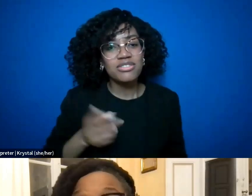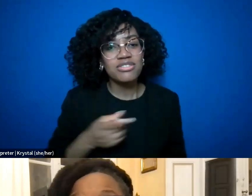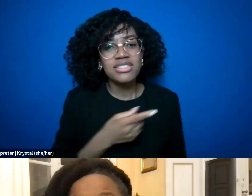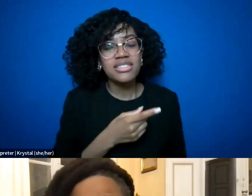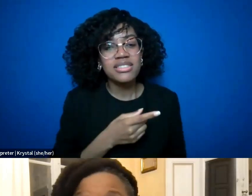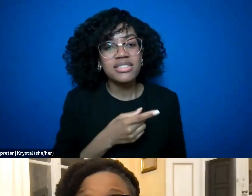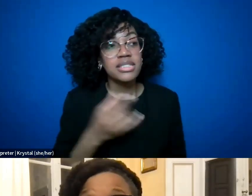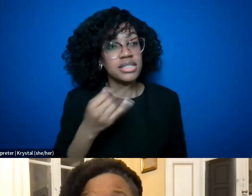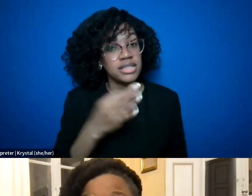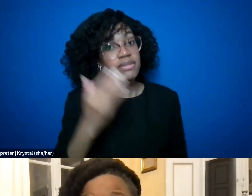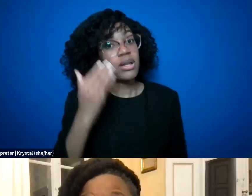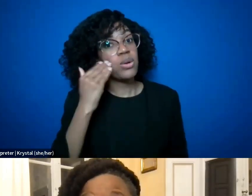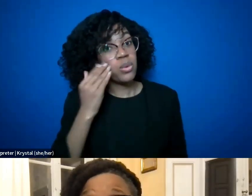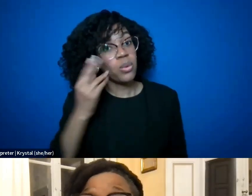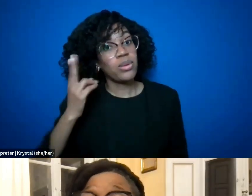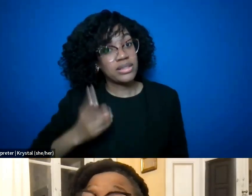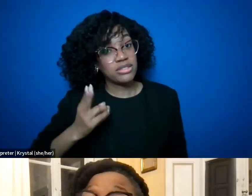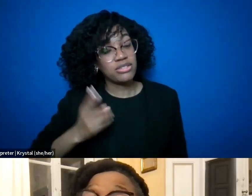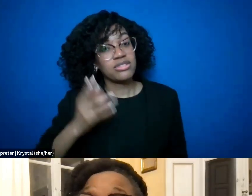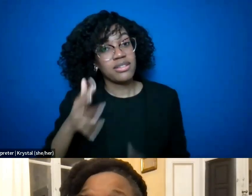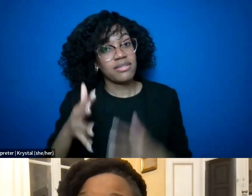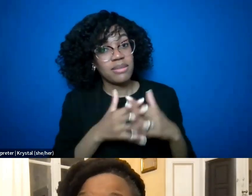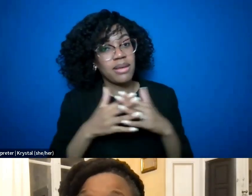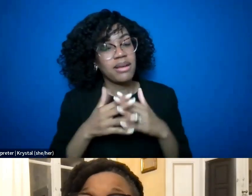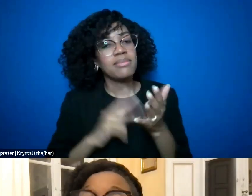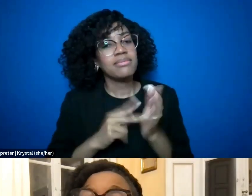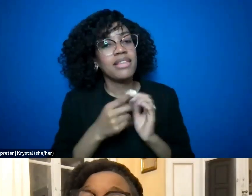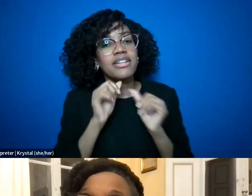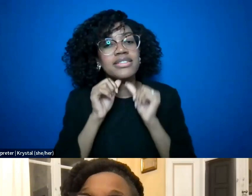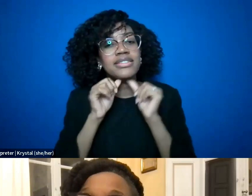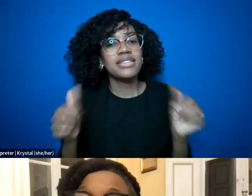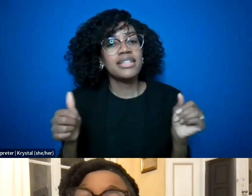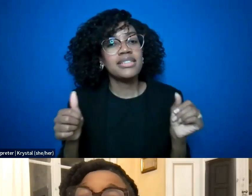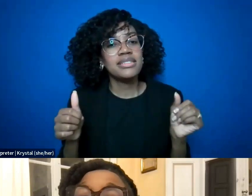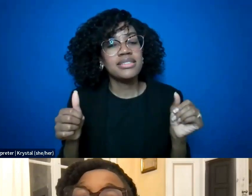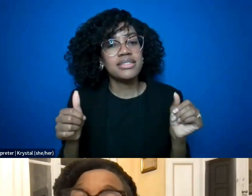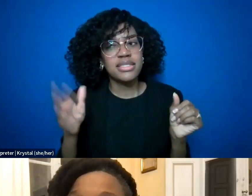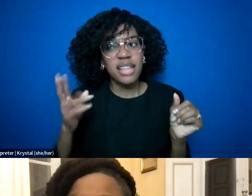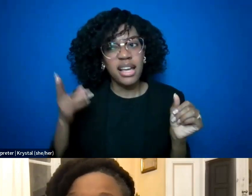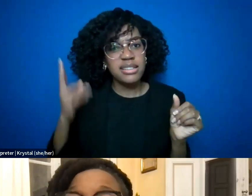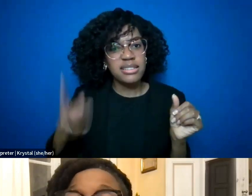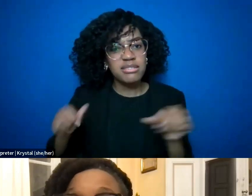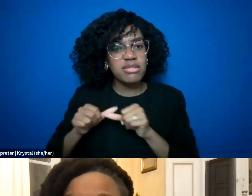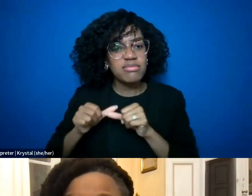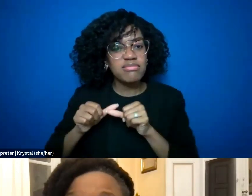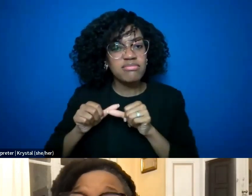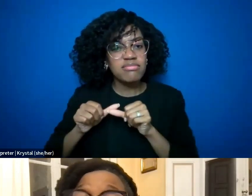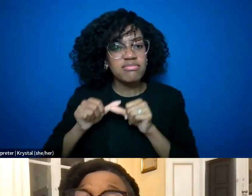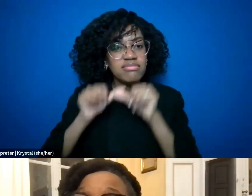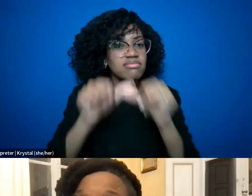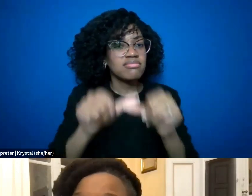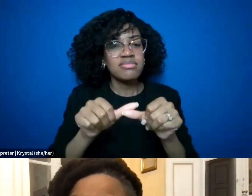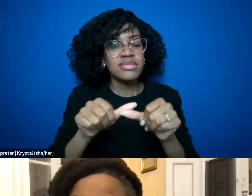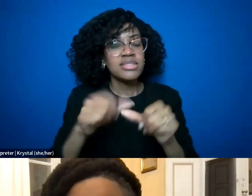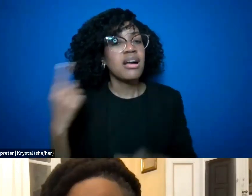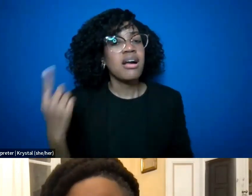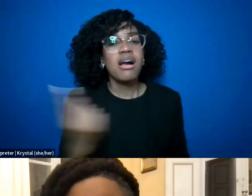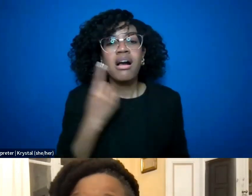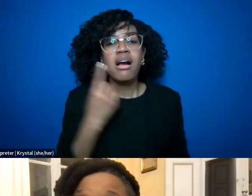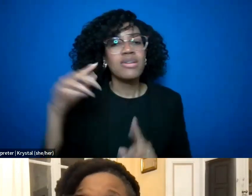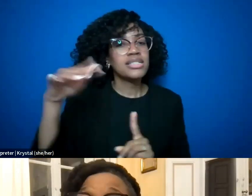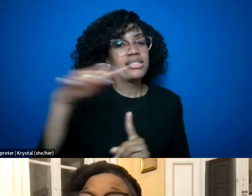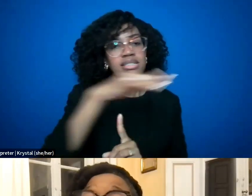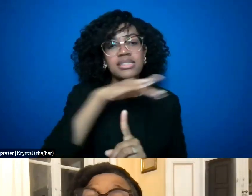are denying the extent to which that history constantly walks among us, always